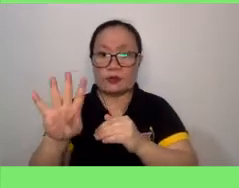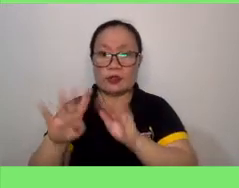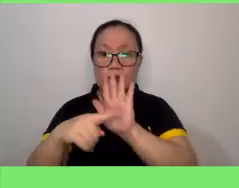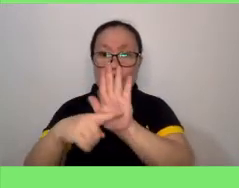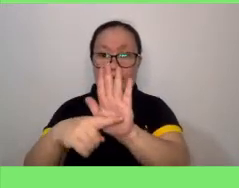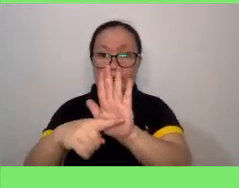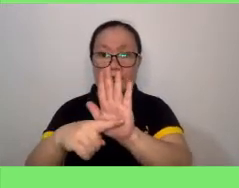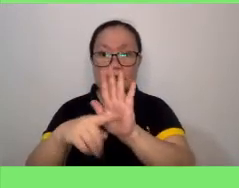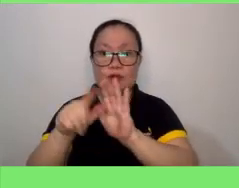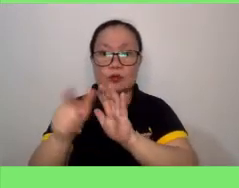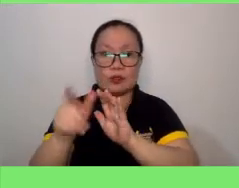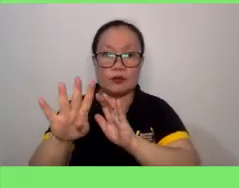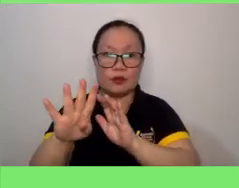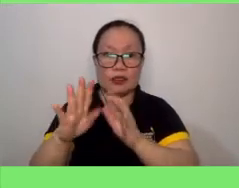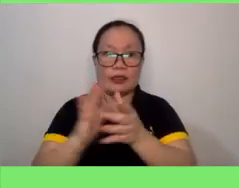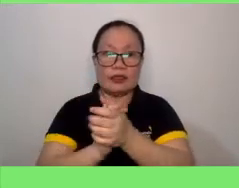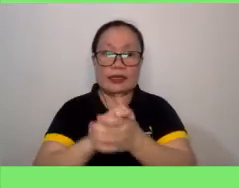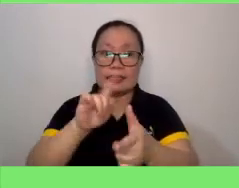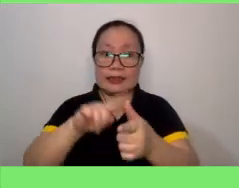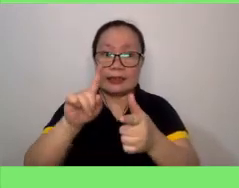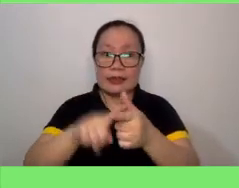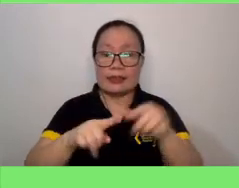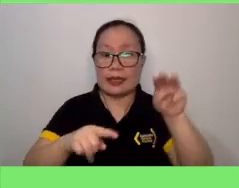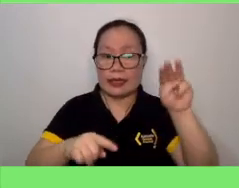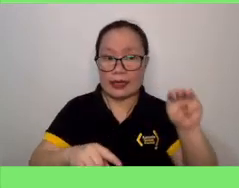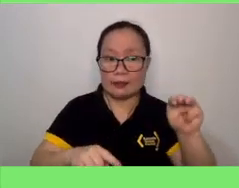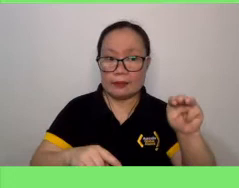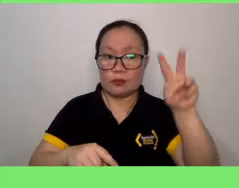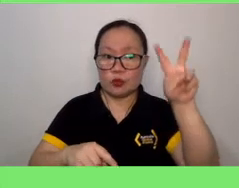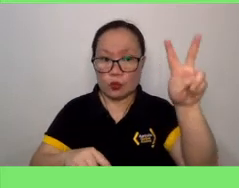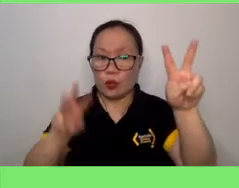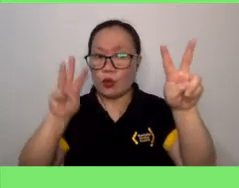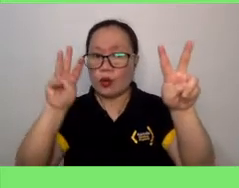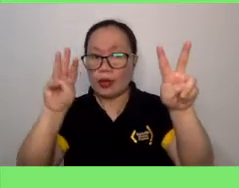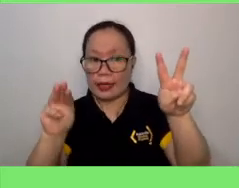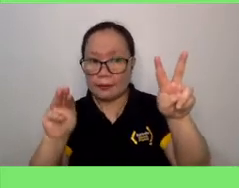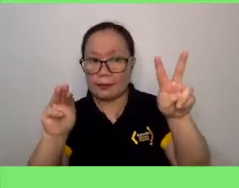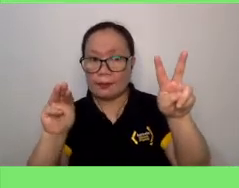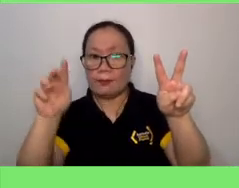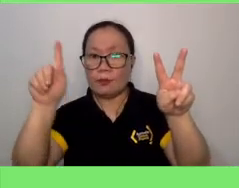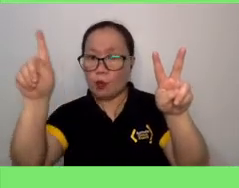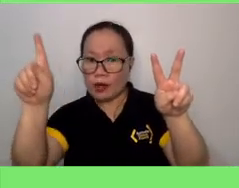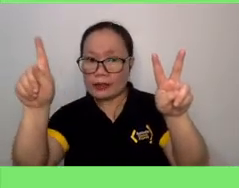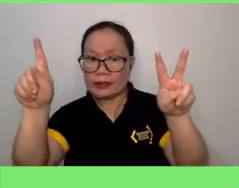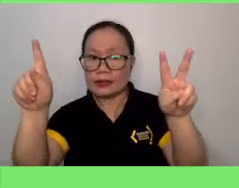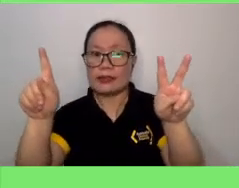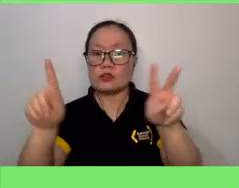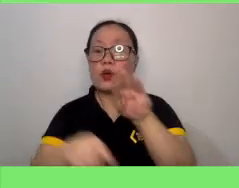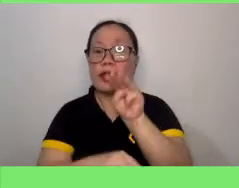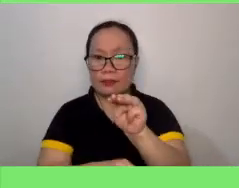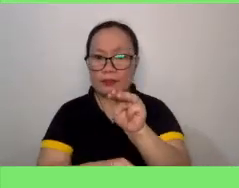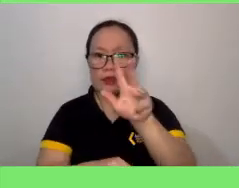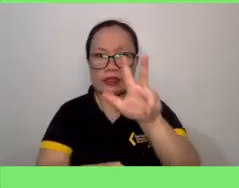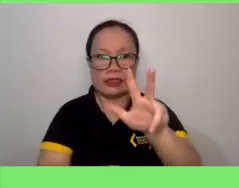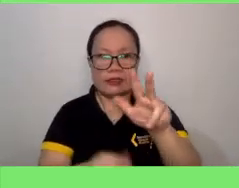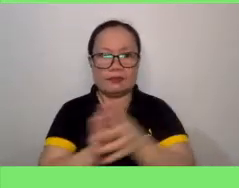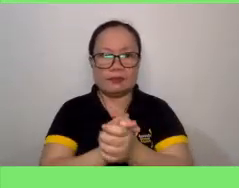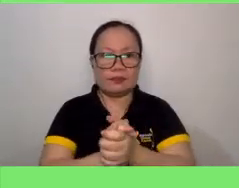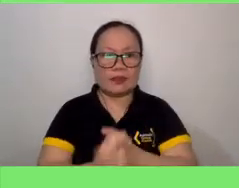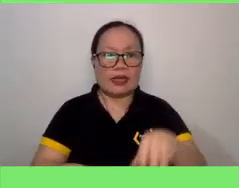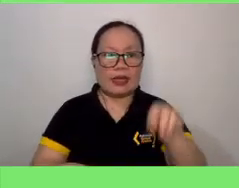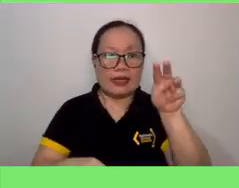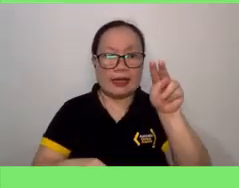2, 3, so, 3 lang. So, m cube. And then, our n is 10. So, wala tayong n dito. We have